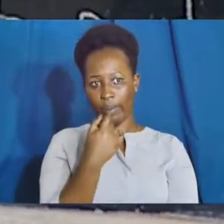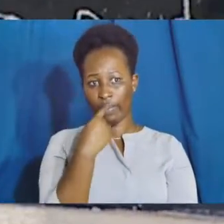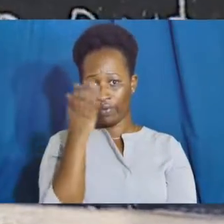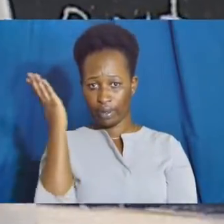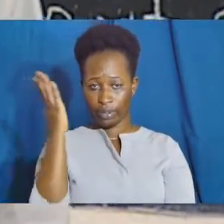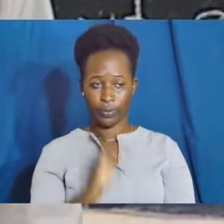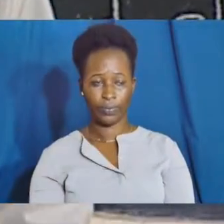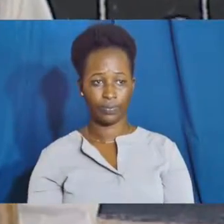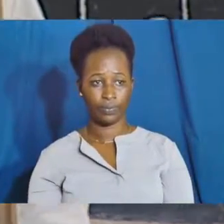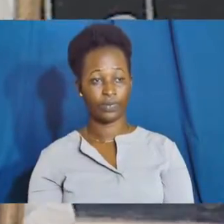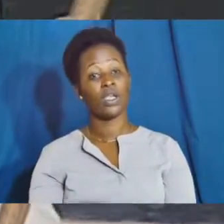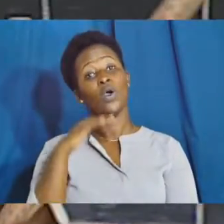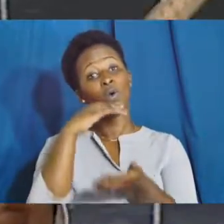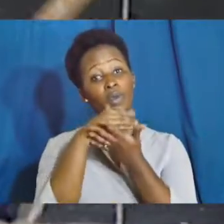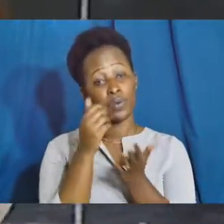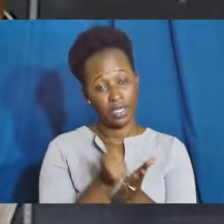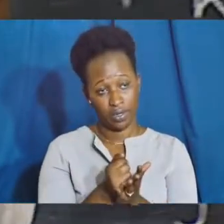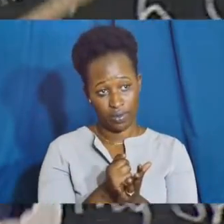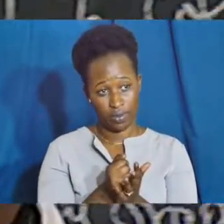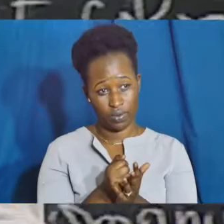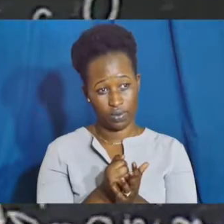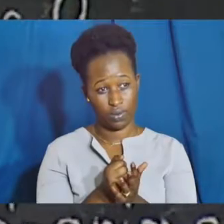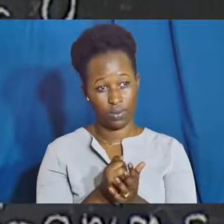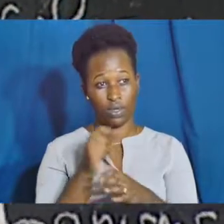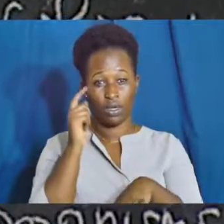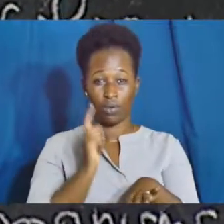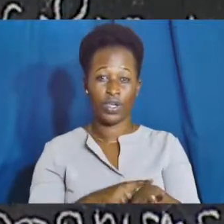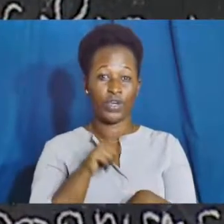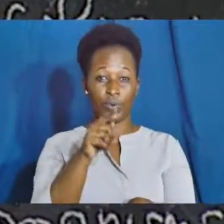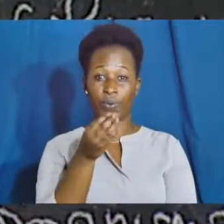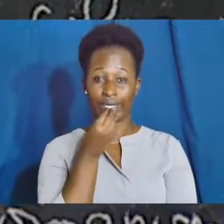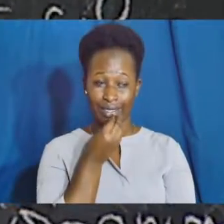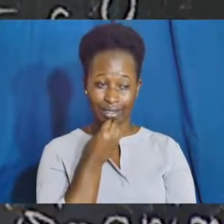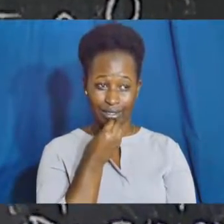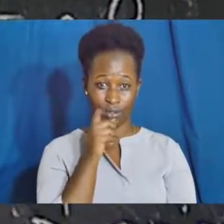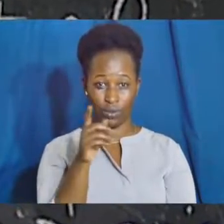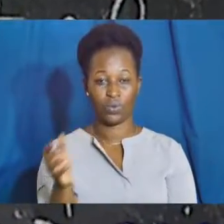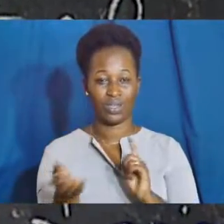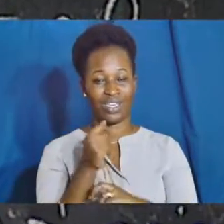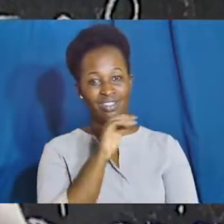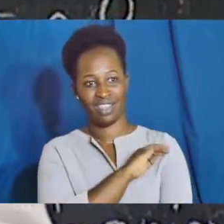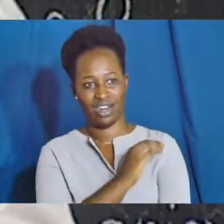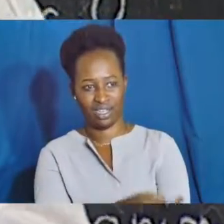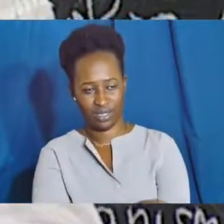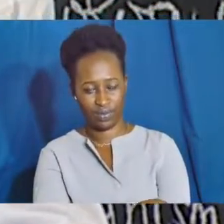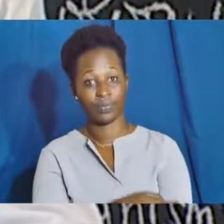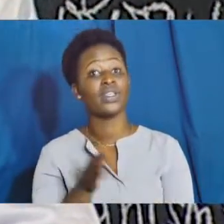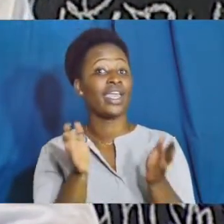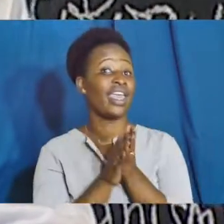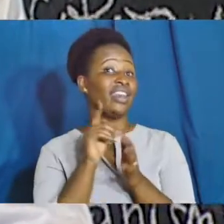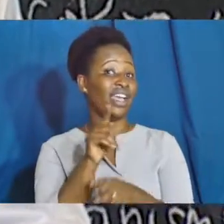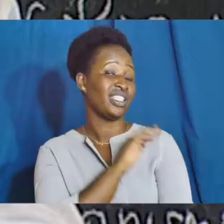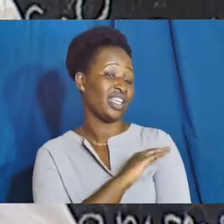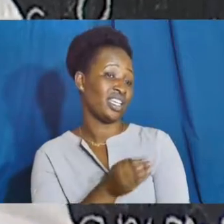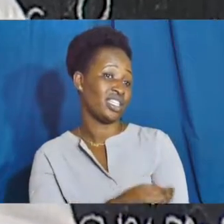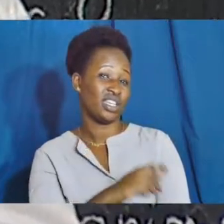this? It's because when you eat, you get energy. And that